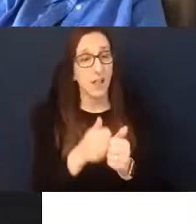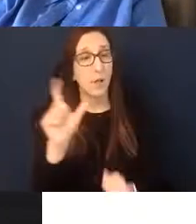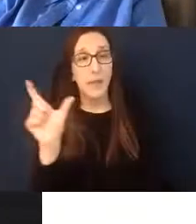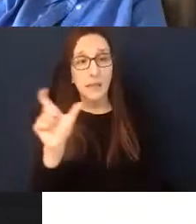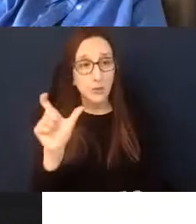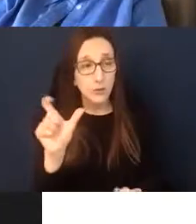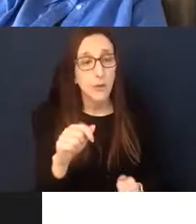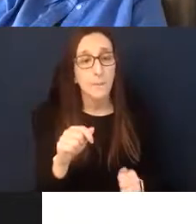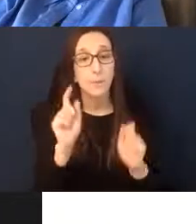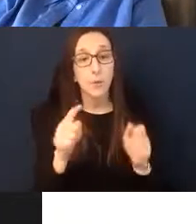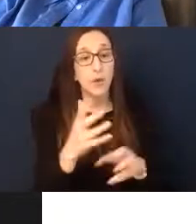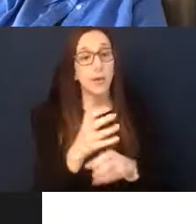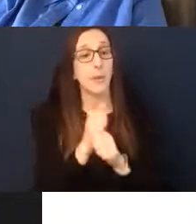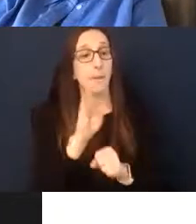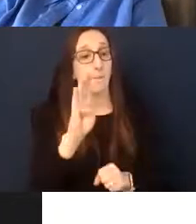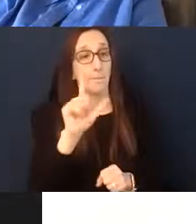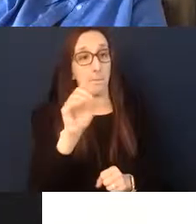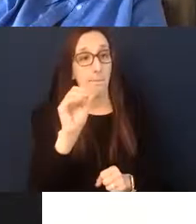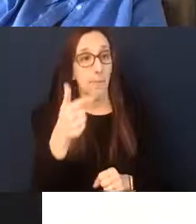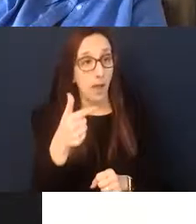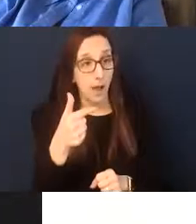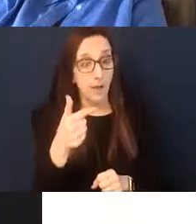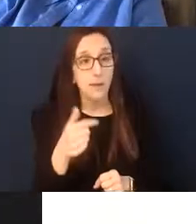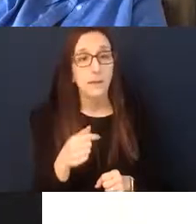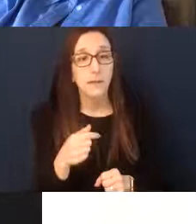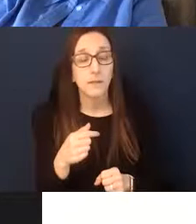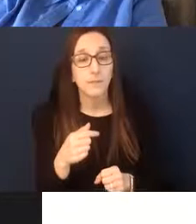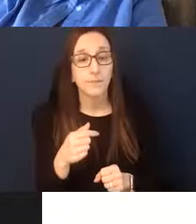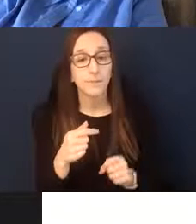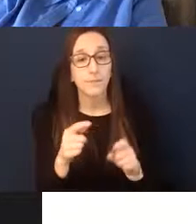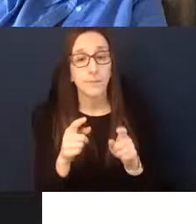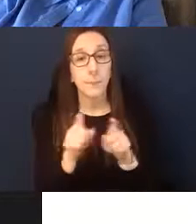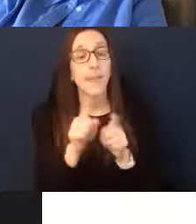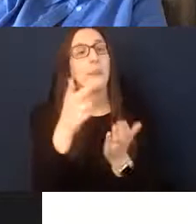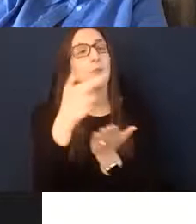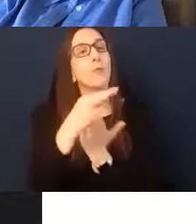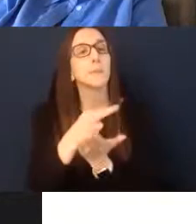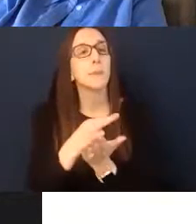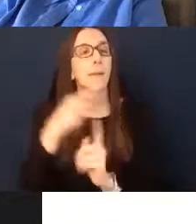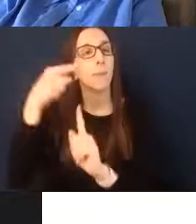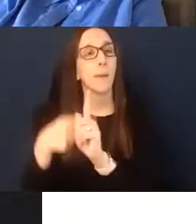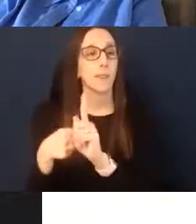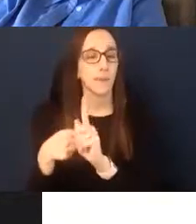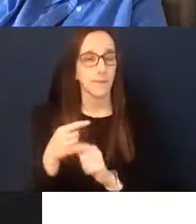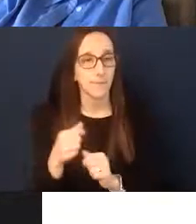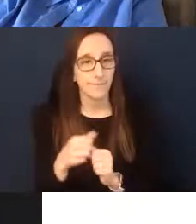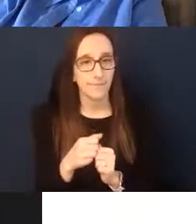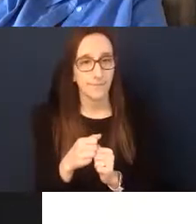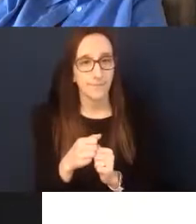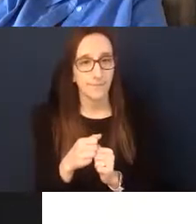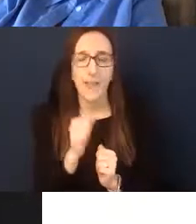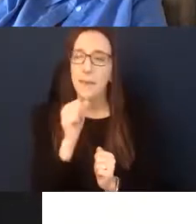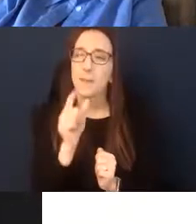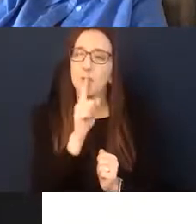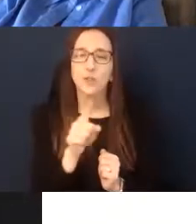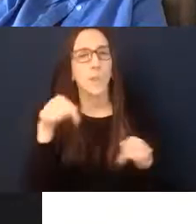a weekly nutrition blog. And I also have my recipe of the month. Upcoming, I'm not sure what I'm going to do